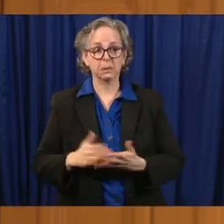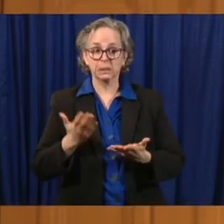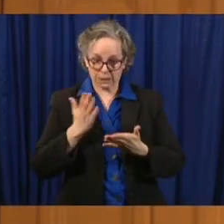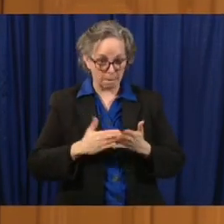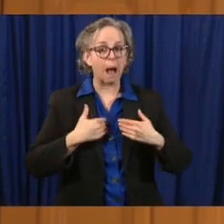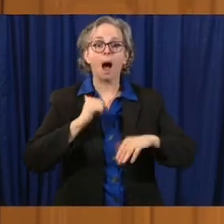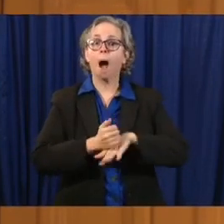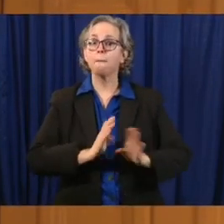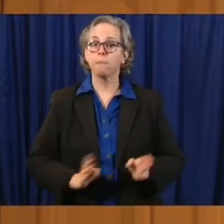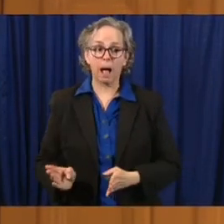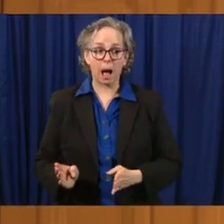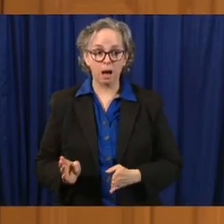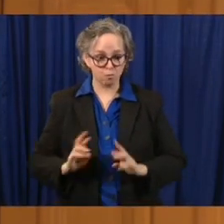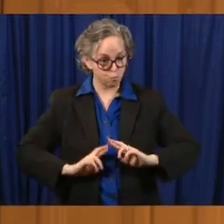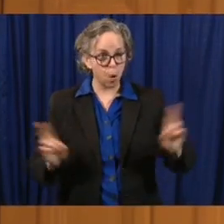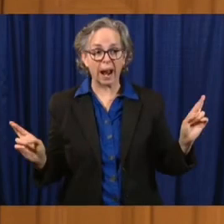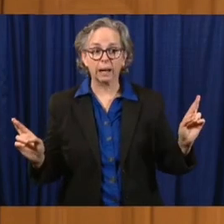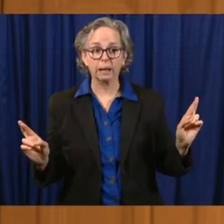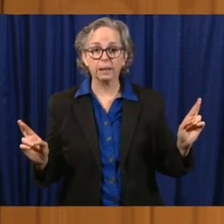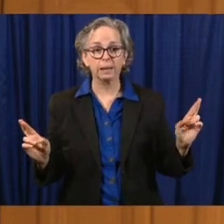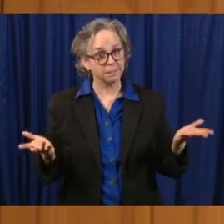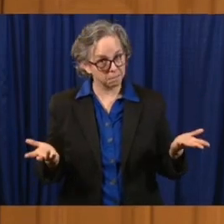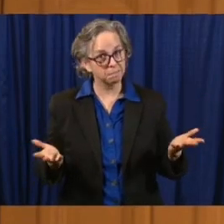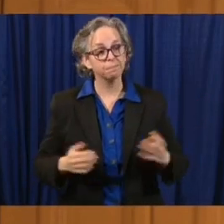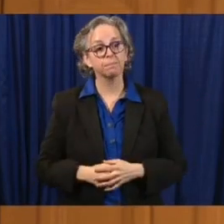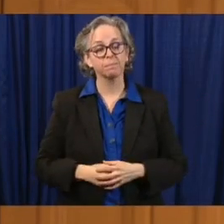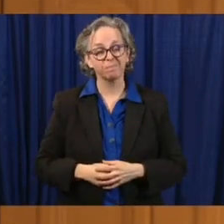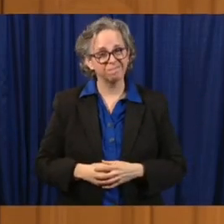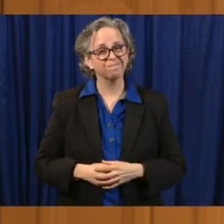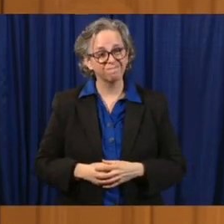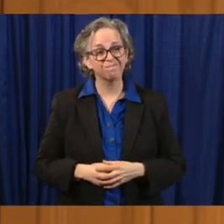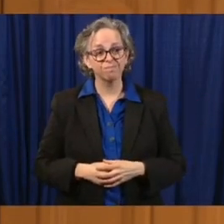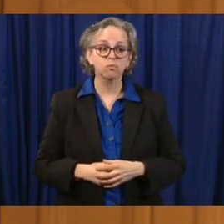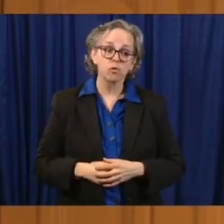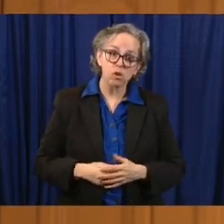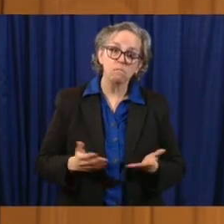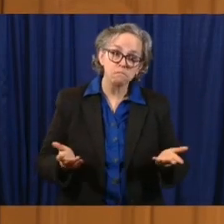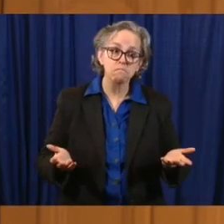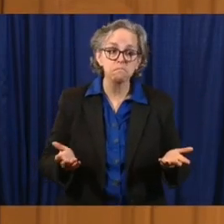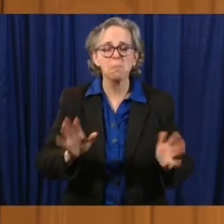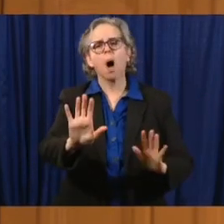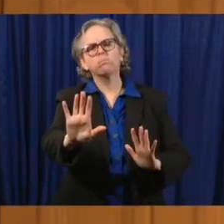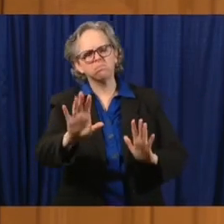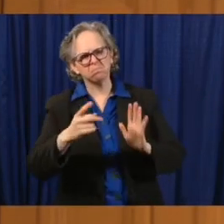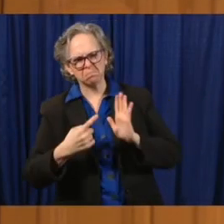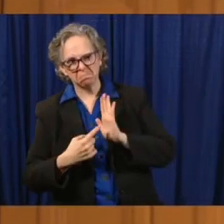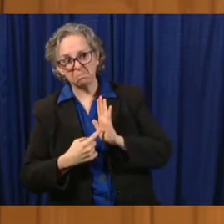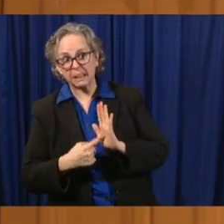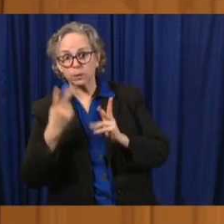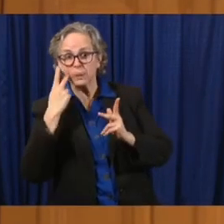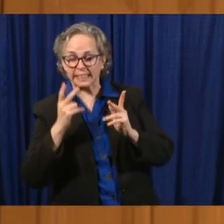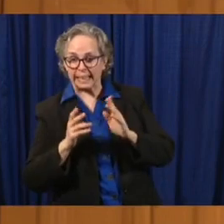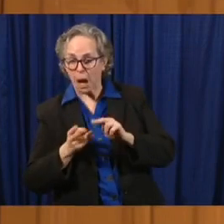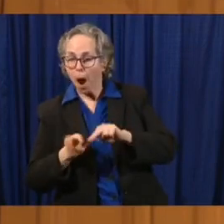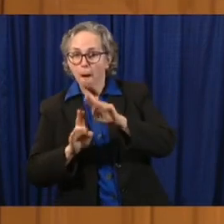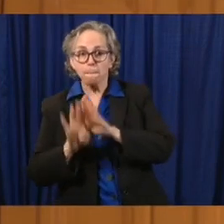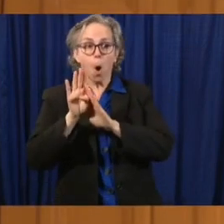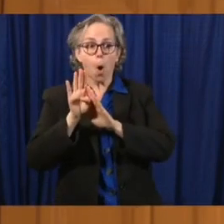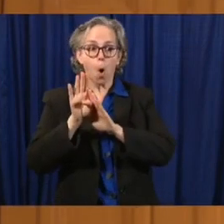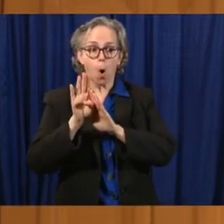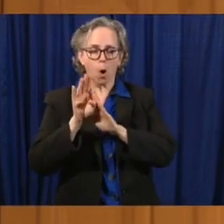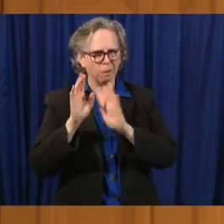collectively in thirds. And then they made decisions to some parts of our state are moving forward a little more based